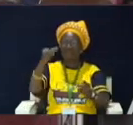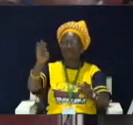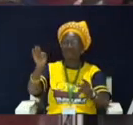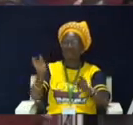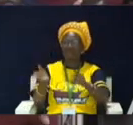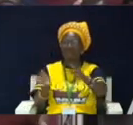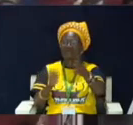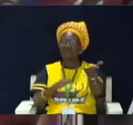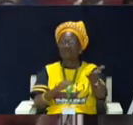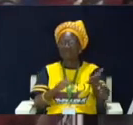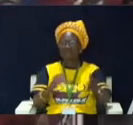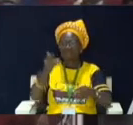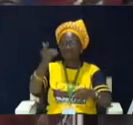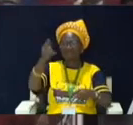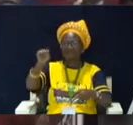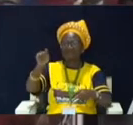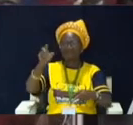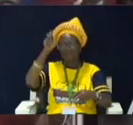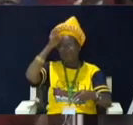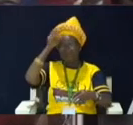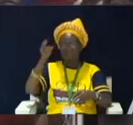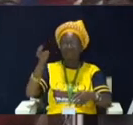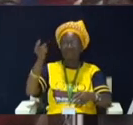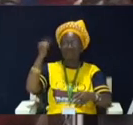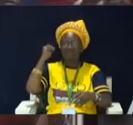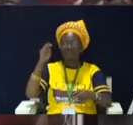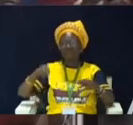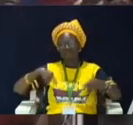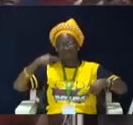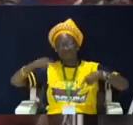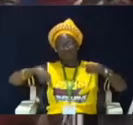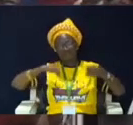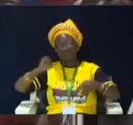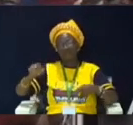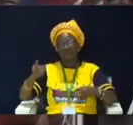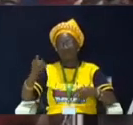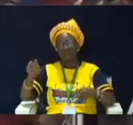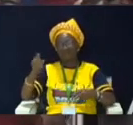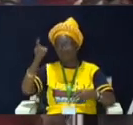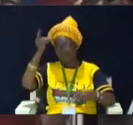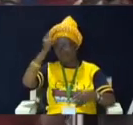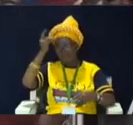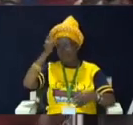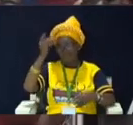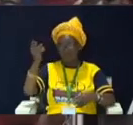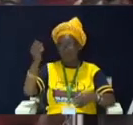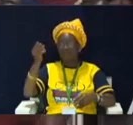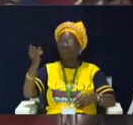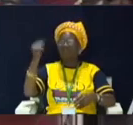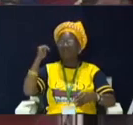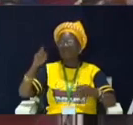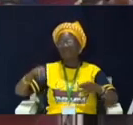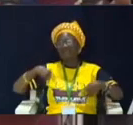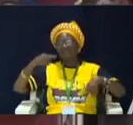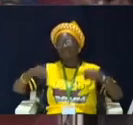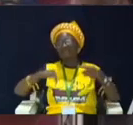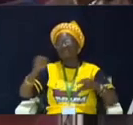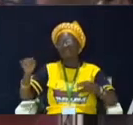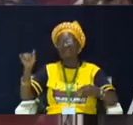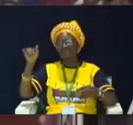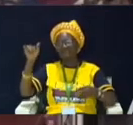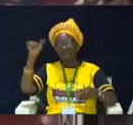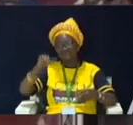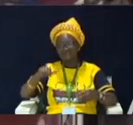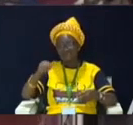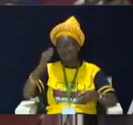the devil was rejoicing. The demons were rejoicing. They thought, at long